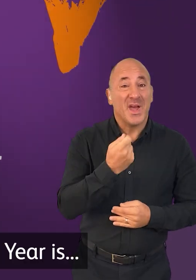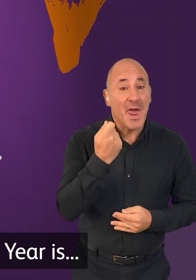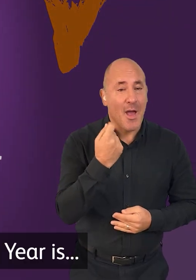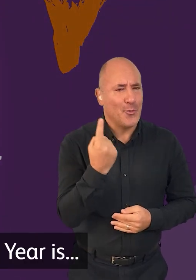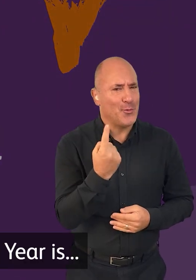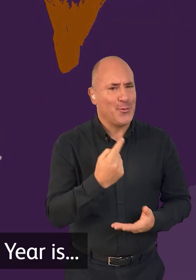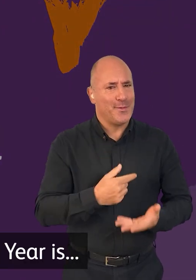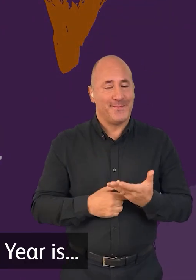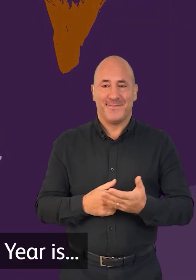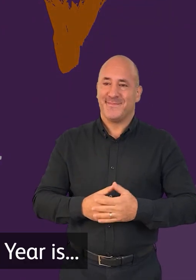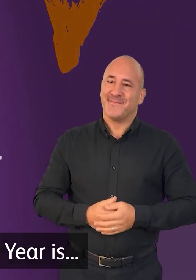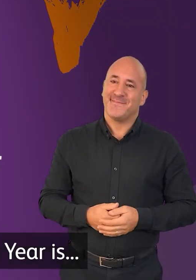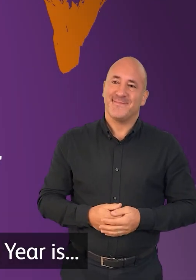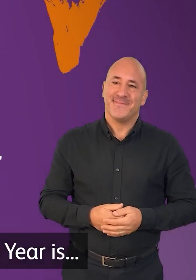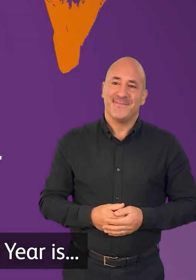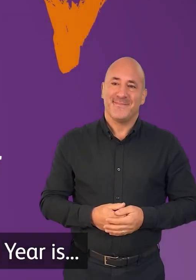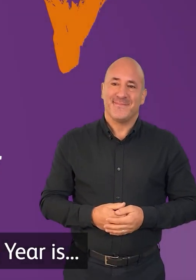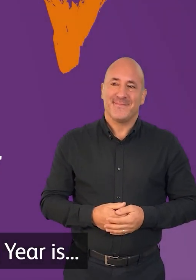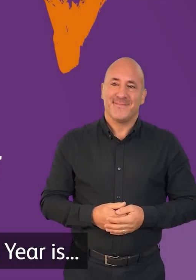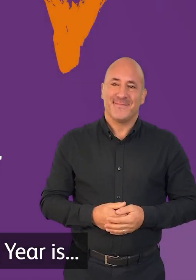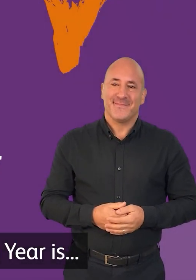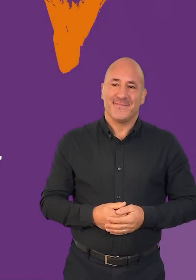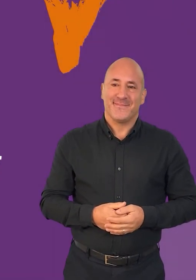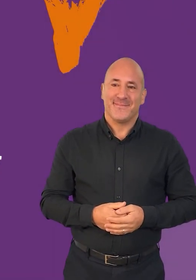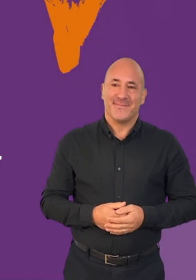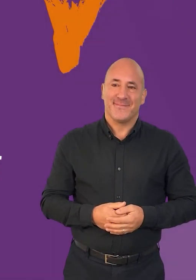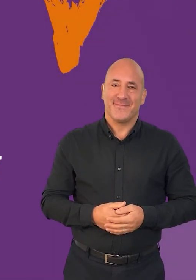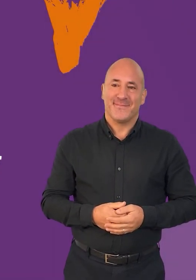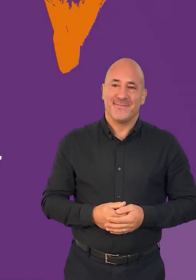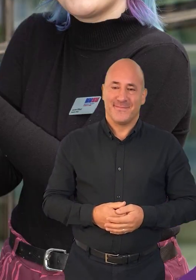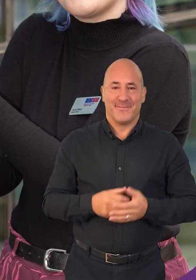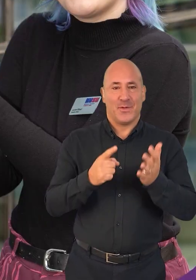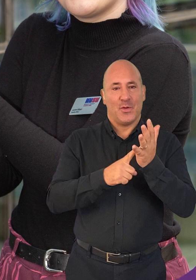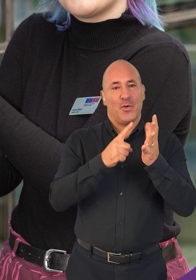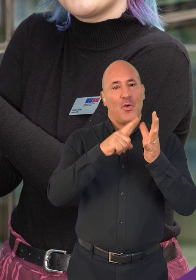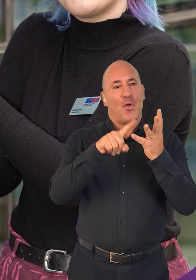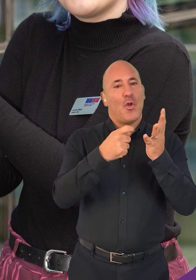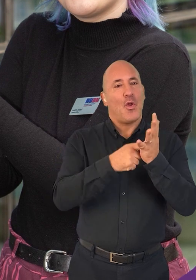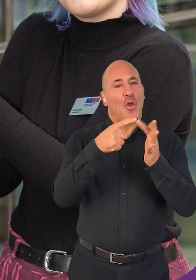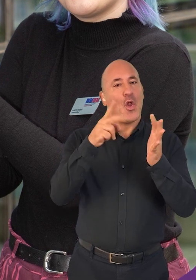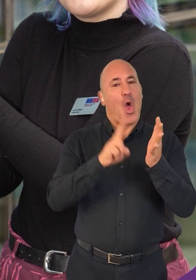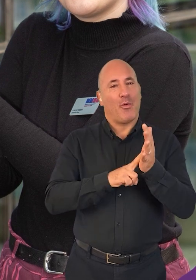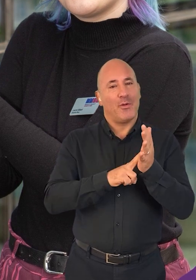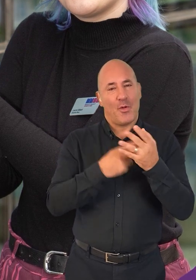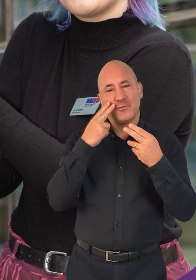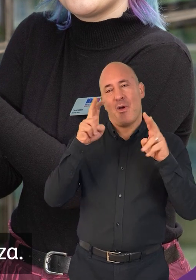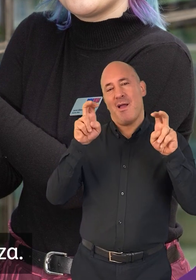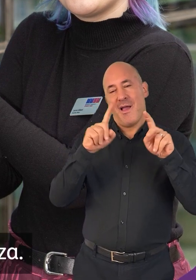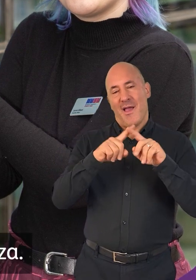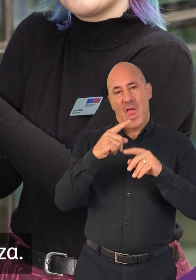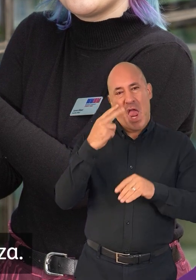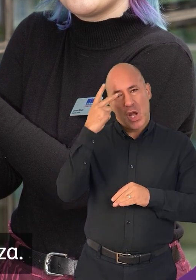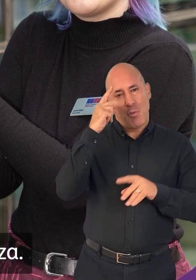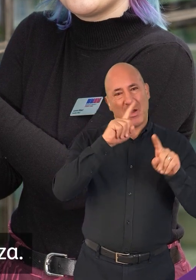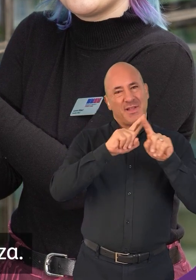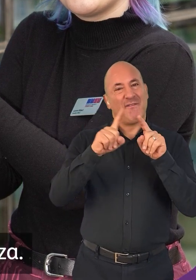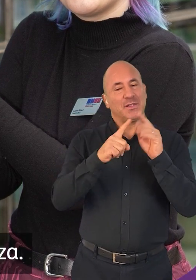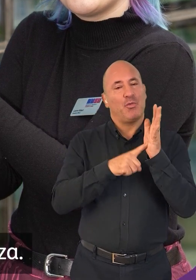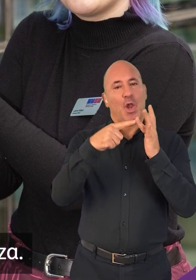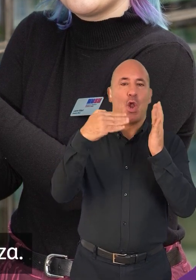And the winner of Influence of the Year is Lauren Gilbert, also known